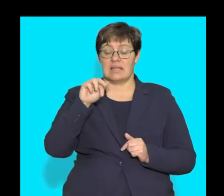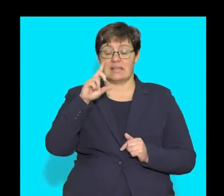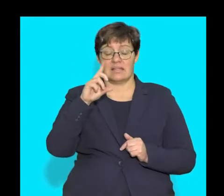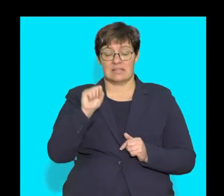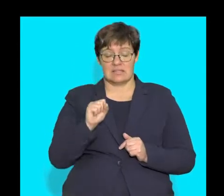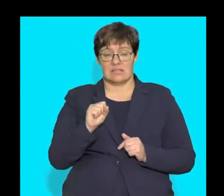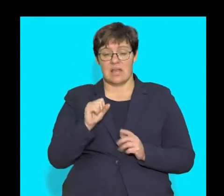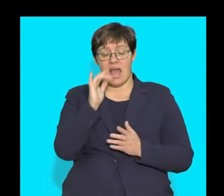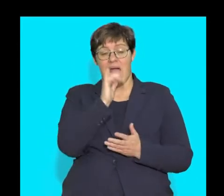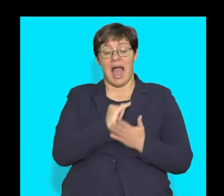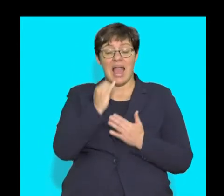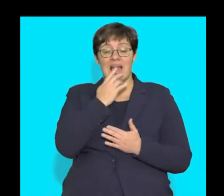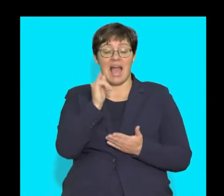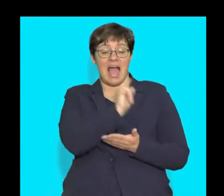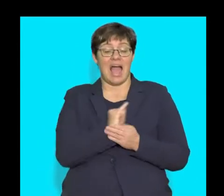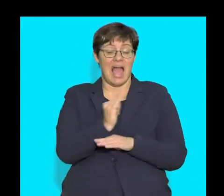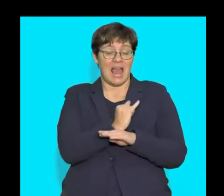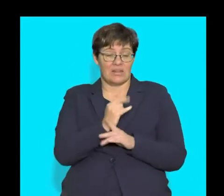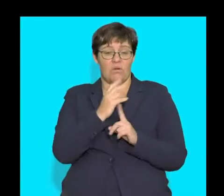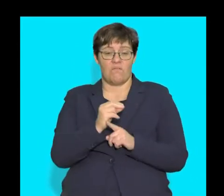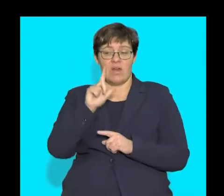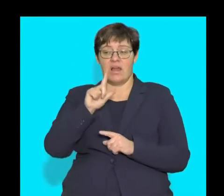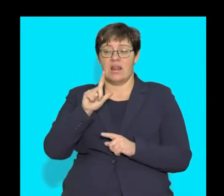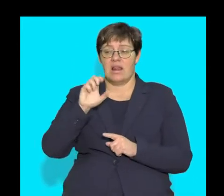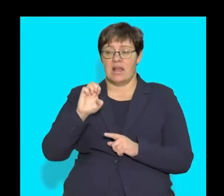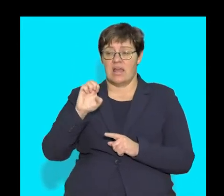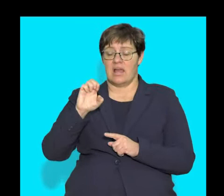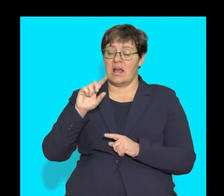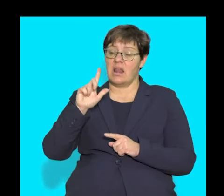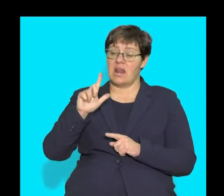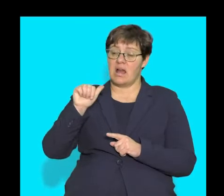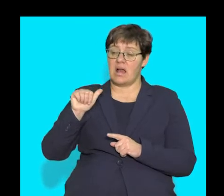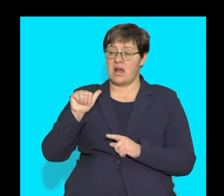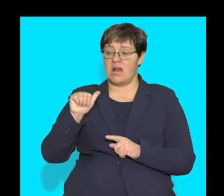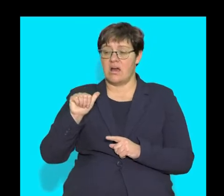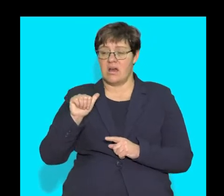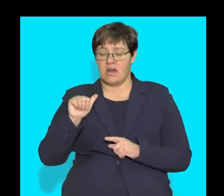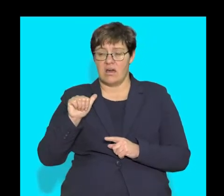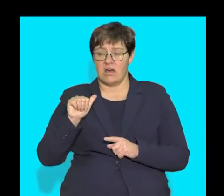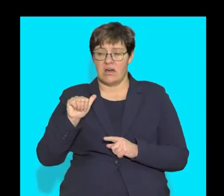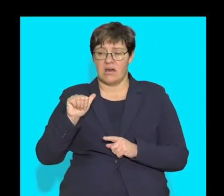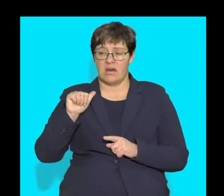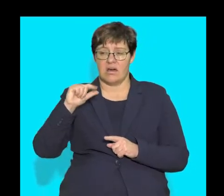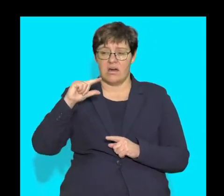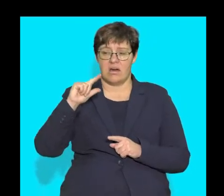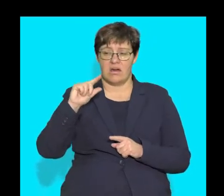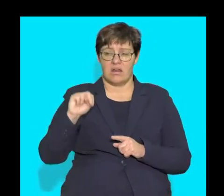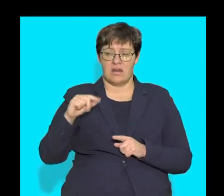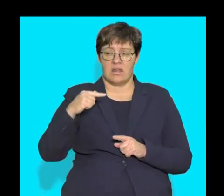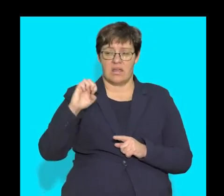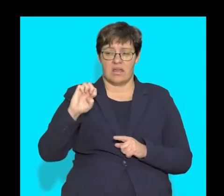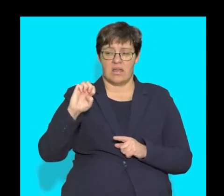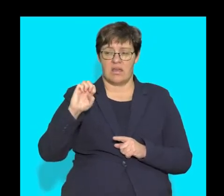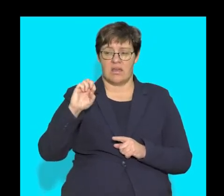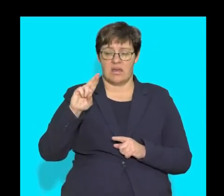Langerhans. So what does this point to? So on the pancreas here, we've got some cells that are called the eyelids